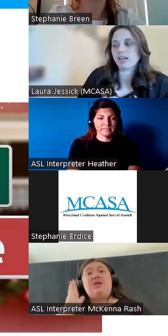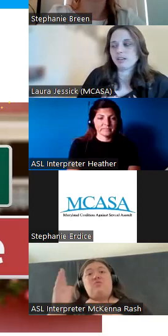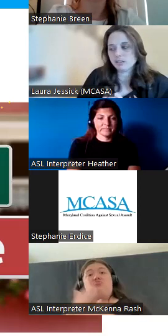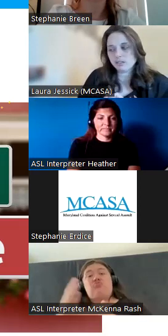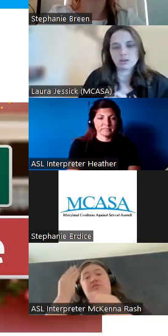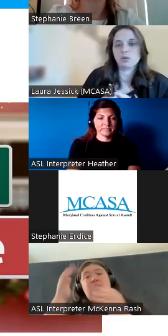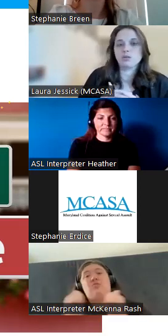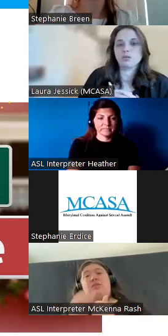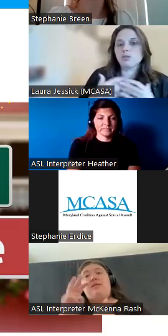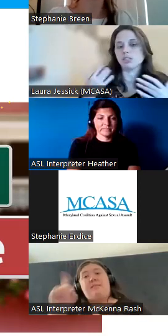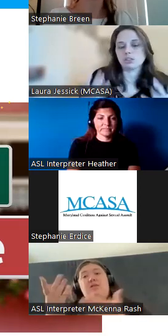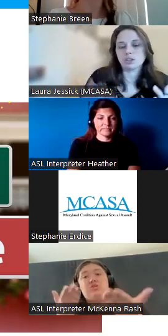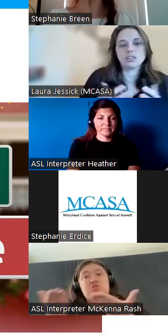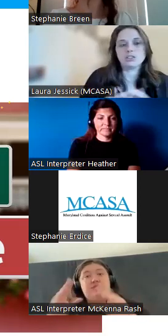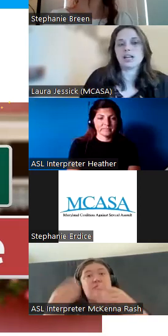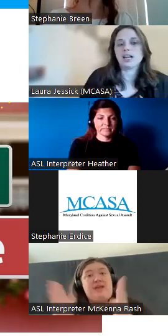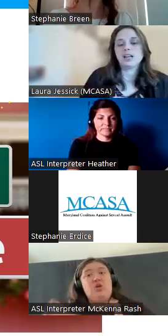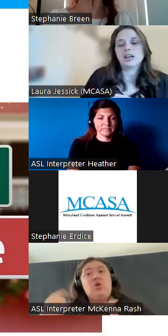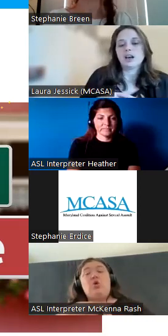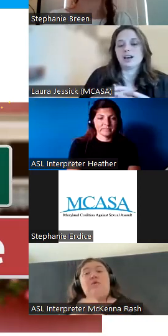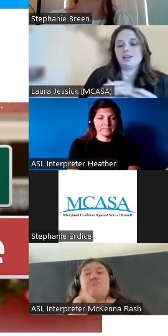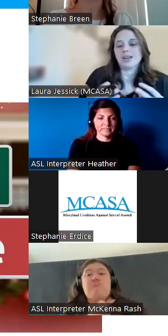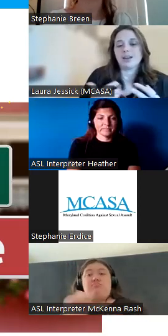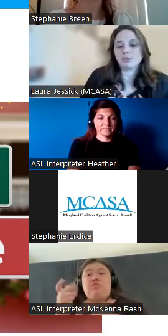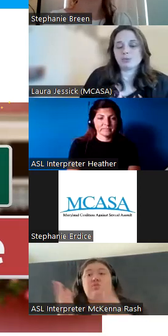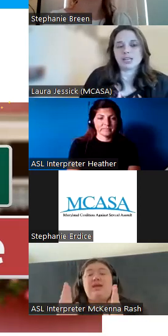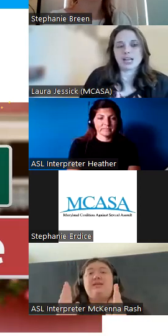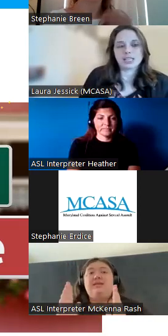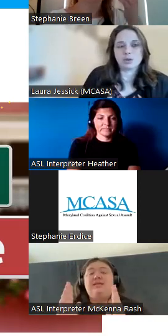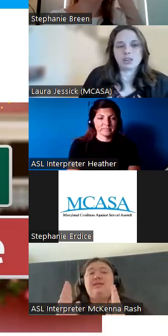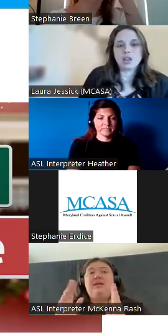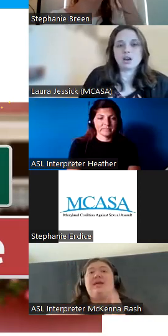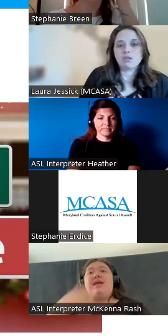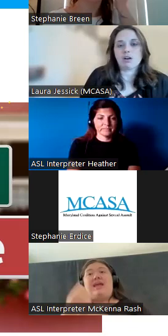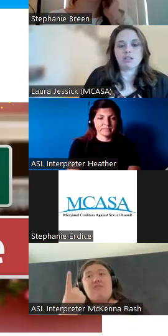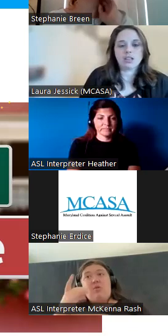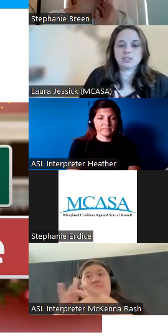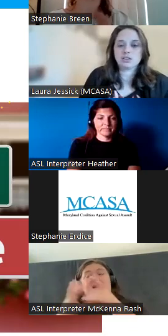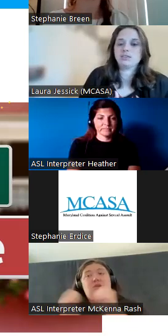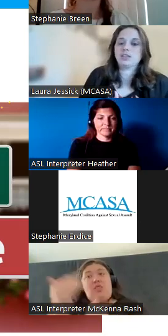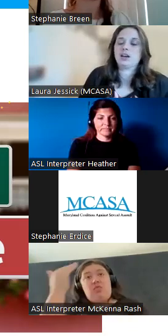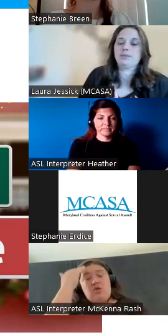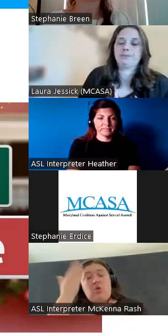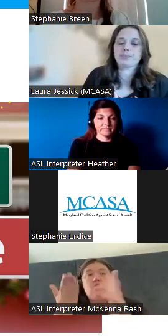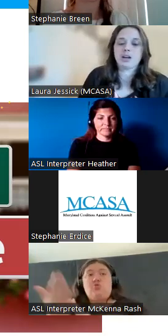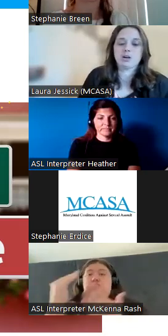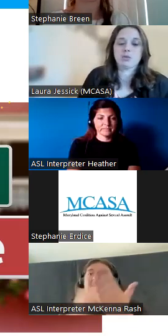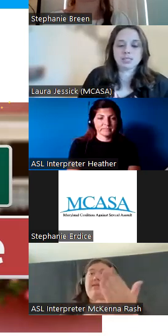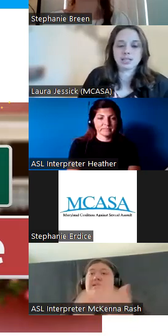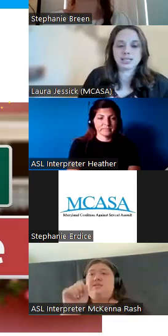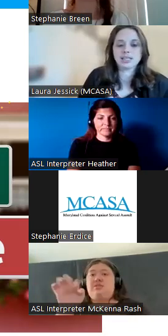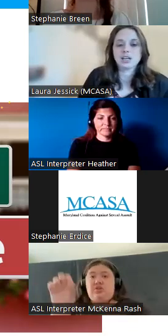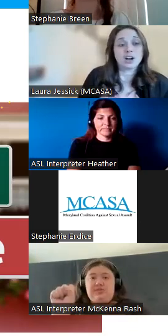service providers. So we will be sure to let everyone we're connected with know through our listservs,